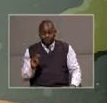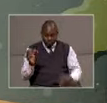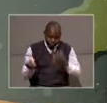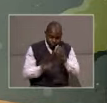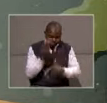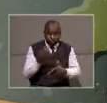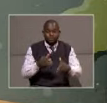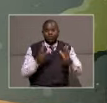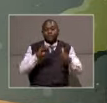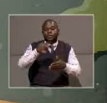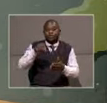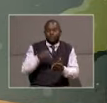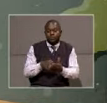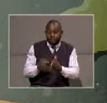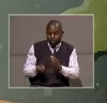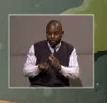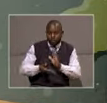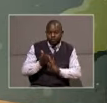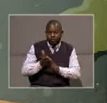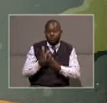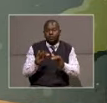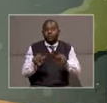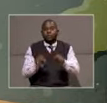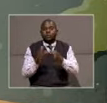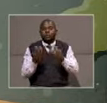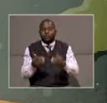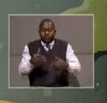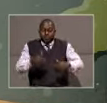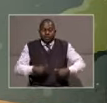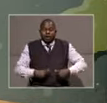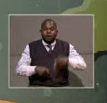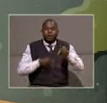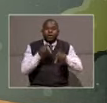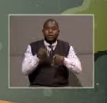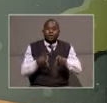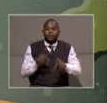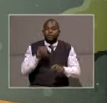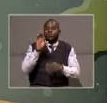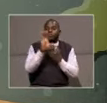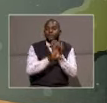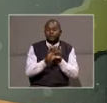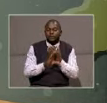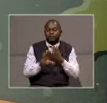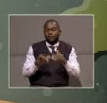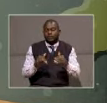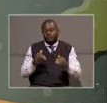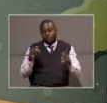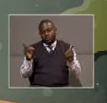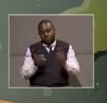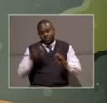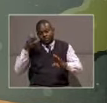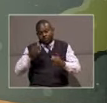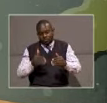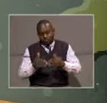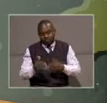centers to develop the emerging innovations among young people in the country. At the media brief on the forthcoming